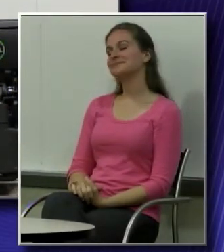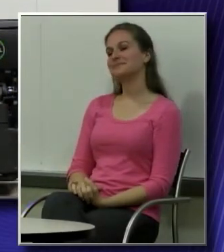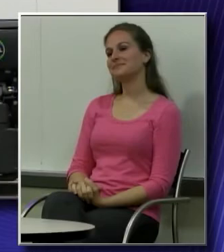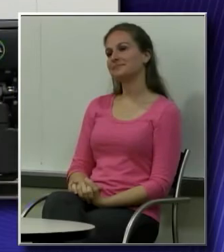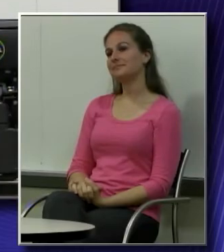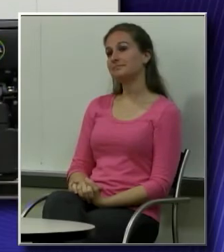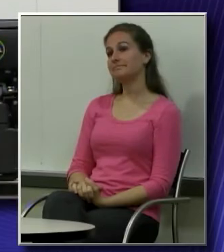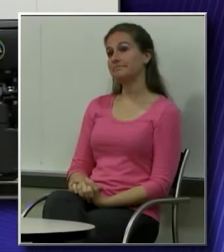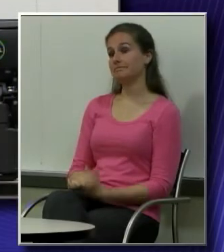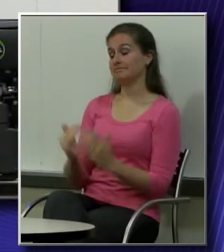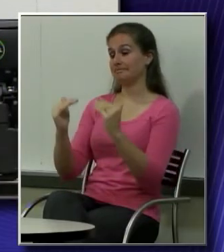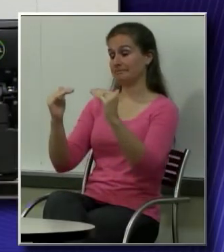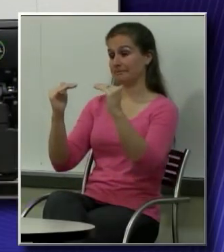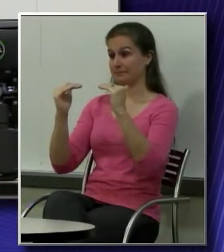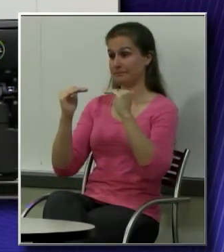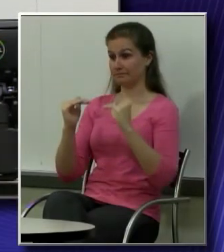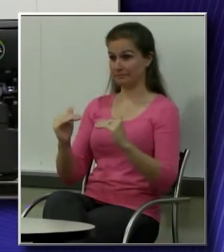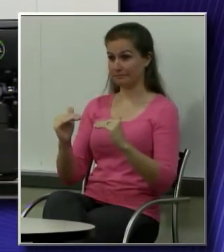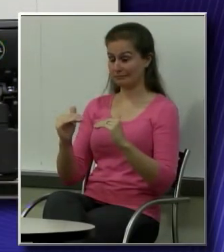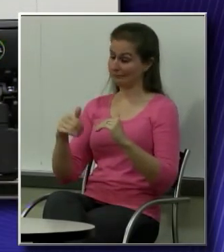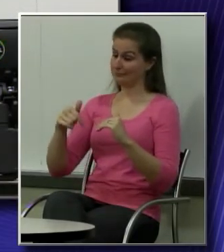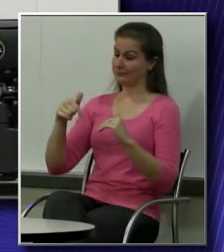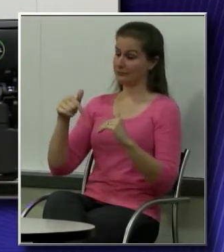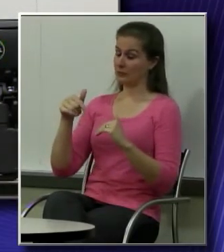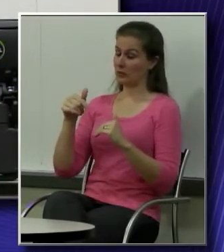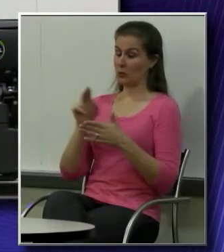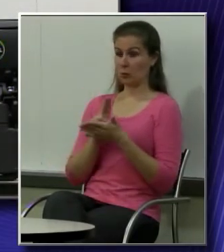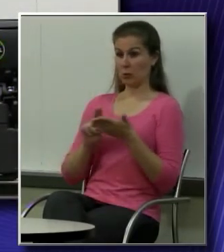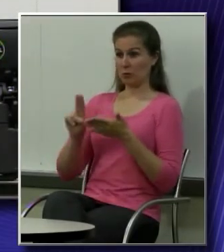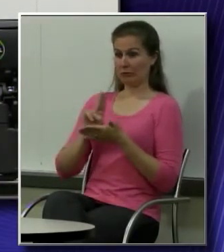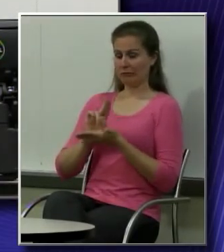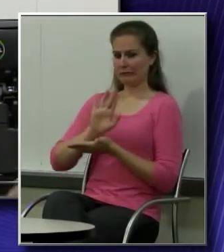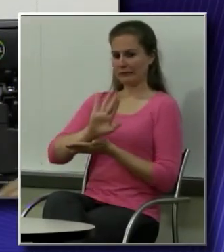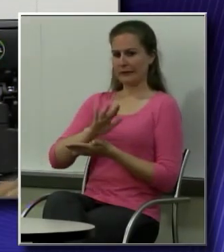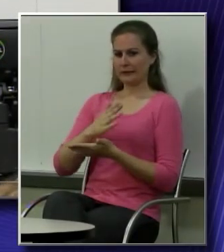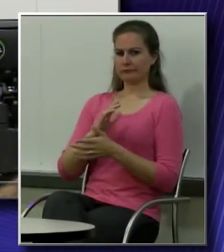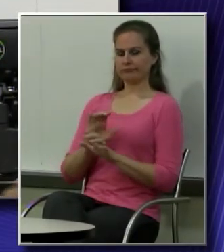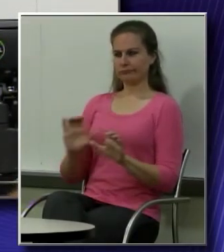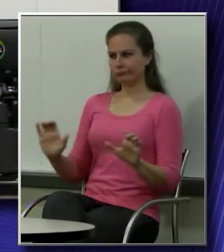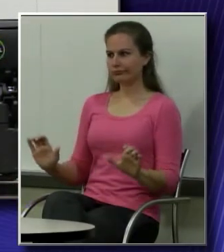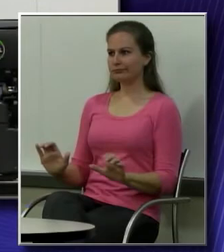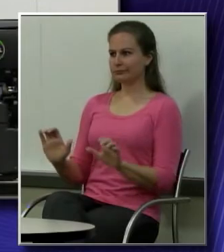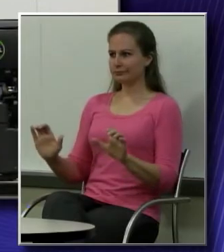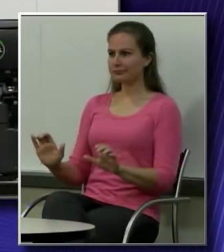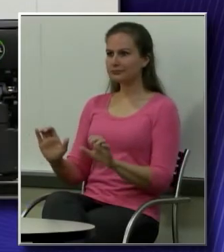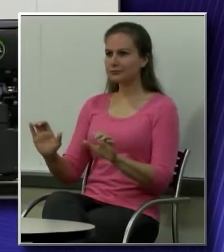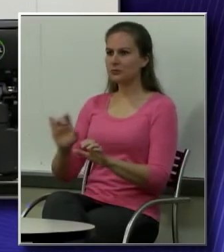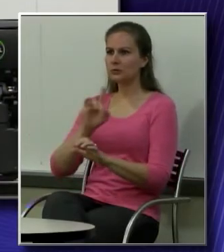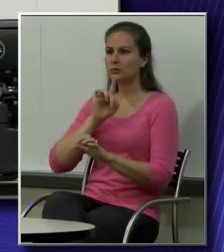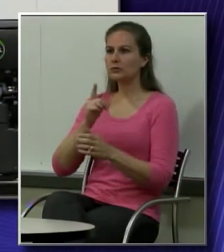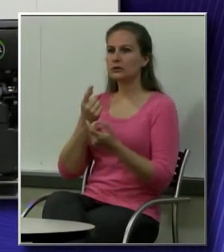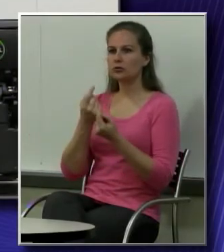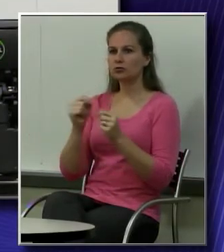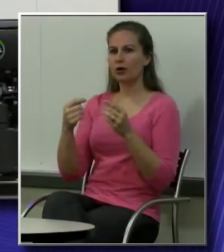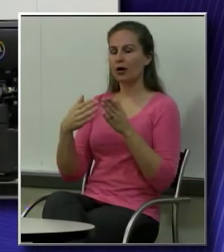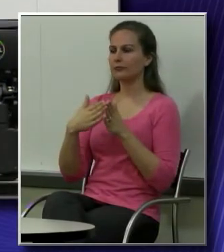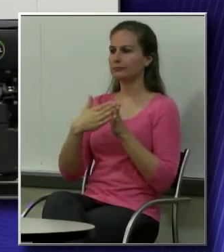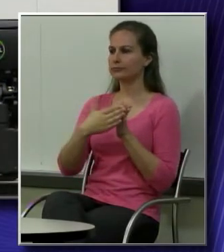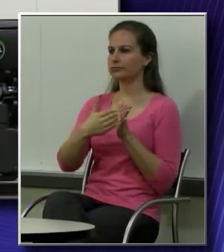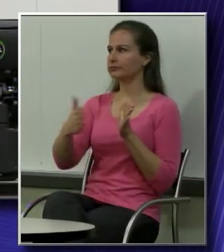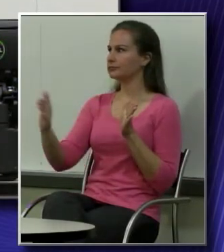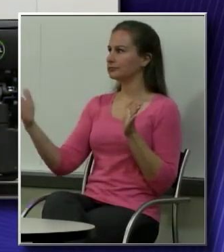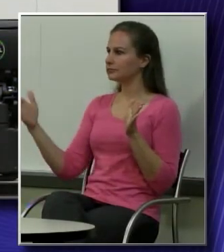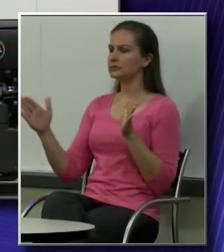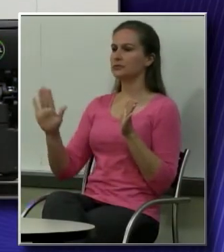Next, just a few words about the university's efforts to secure a broad base of